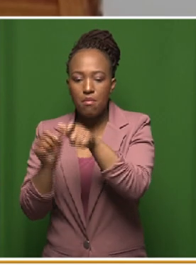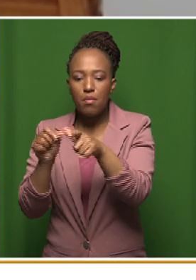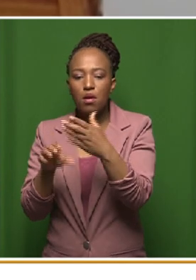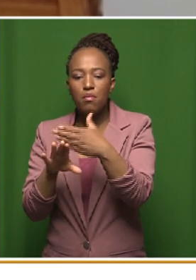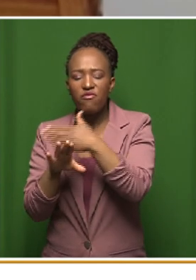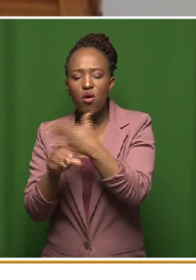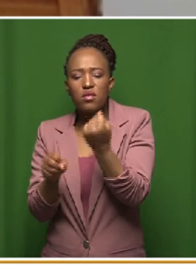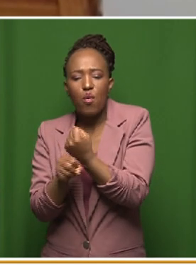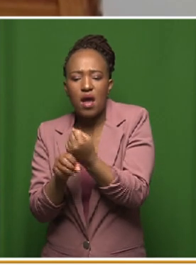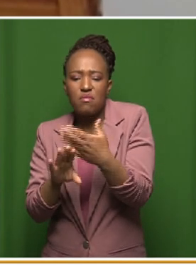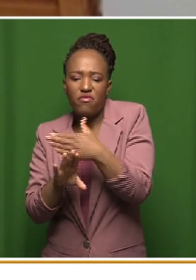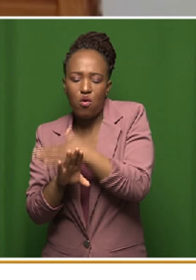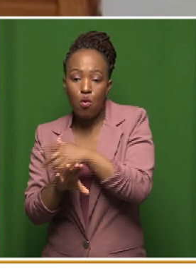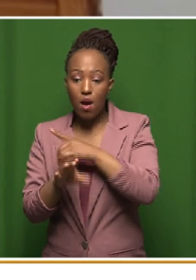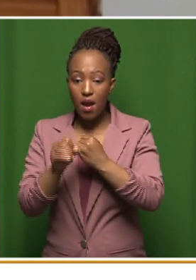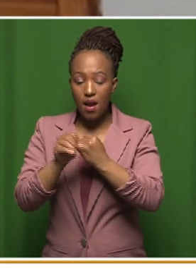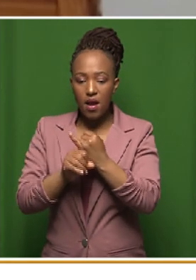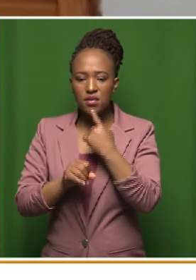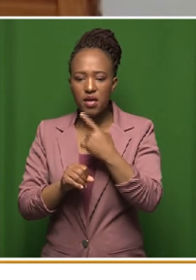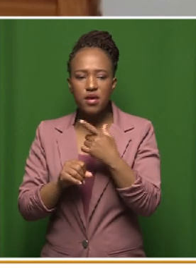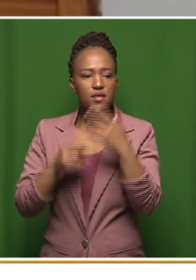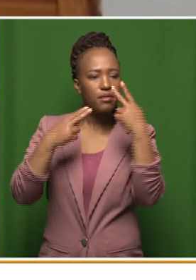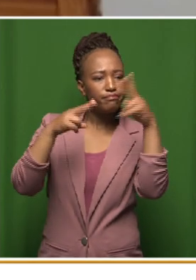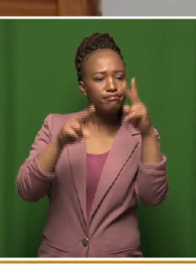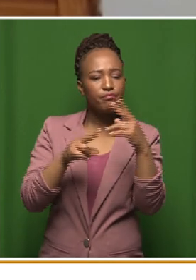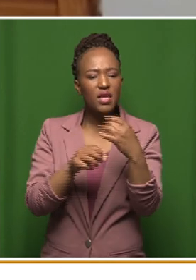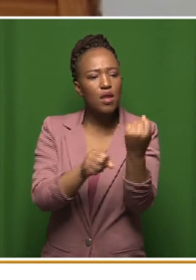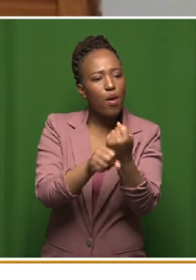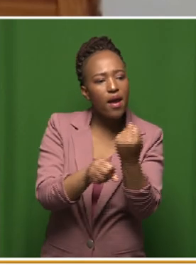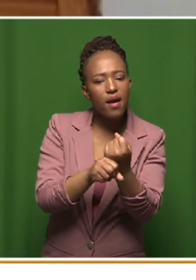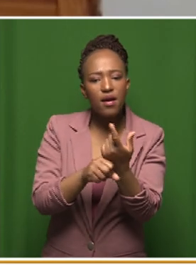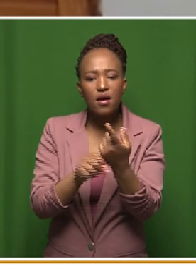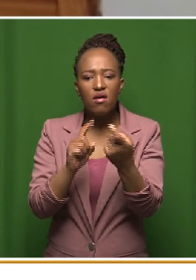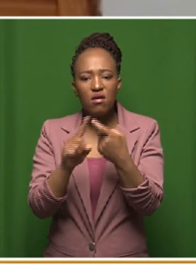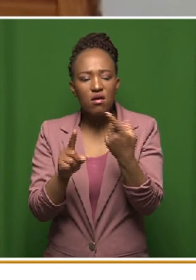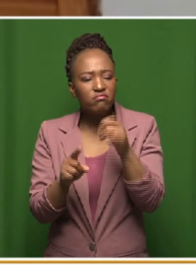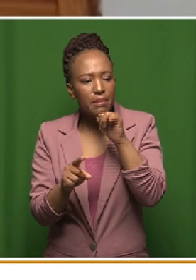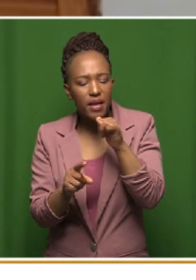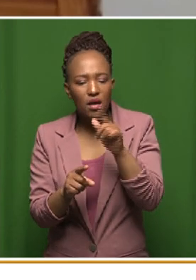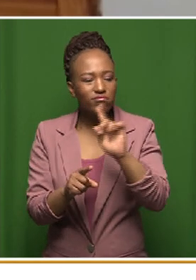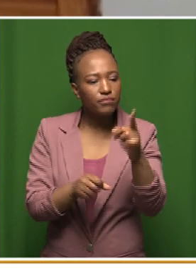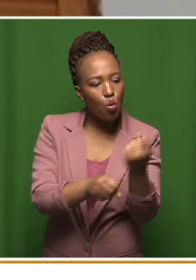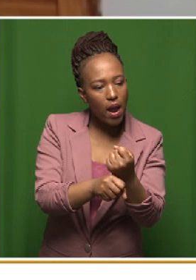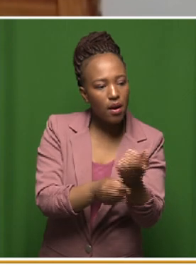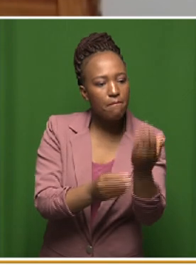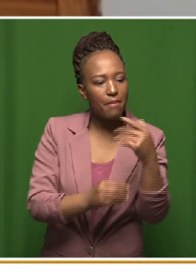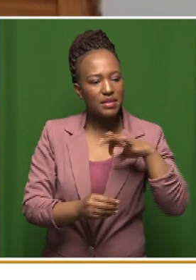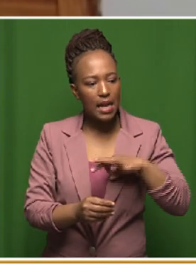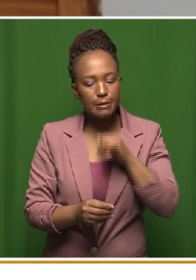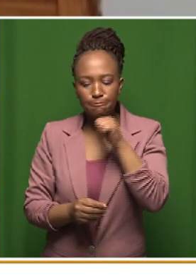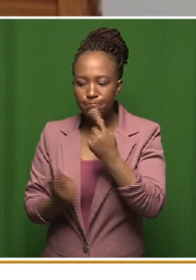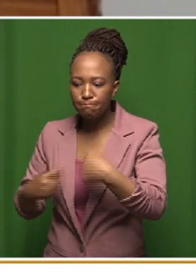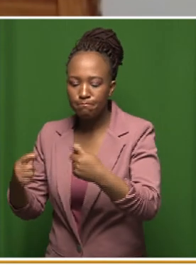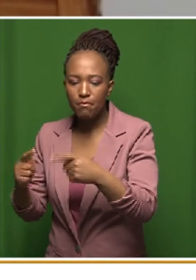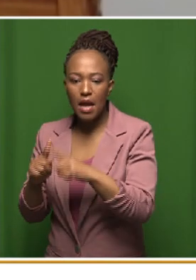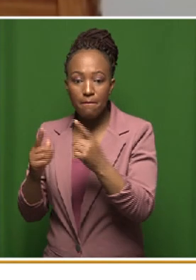you spoke to a bit earlier, that go out there and work and basically from hand to mouth every single day. Now, they are not